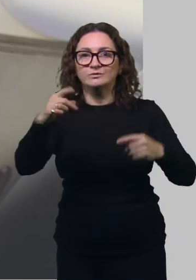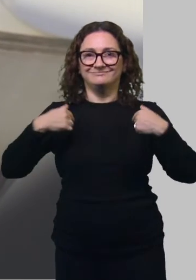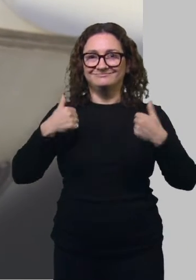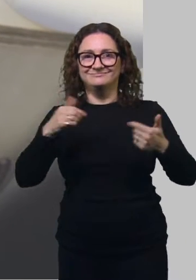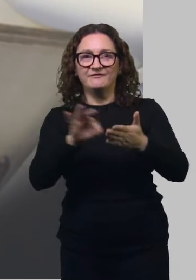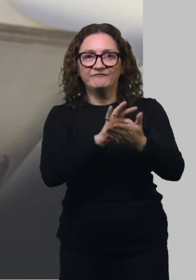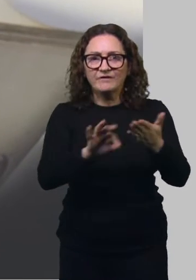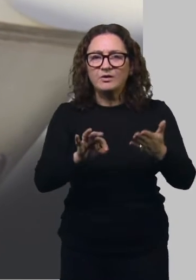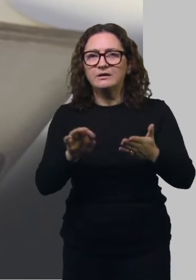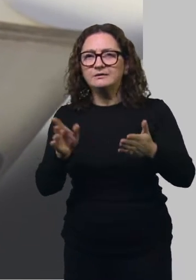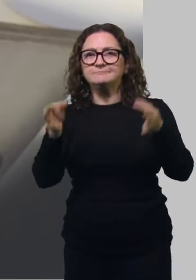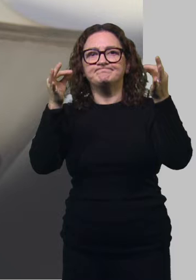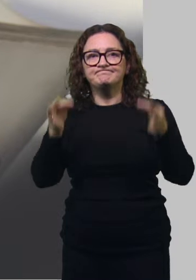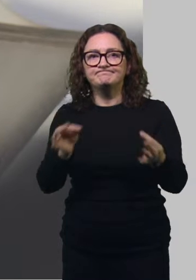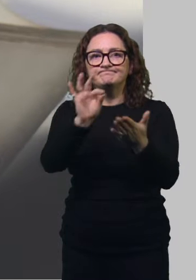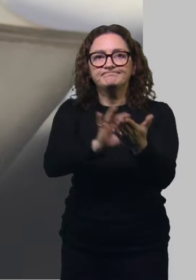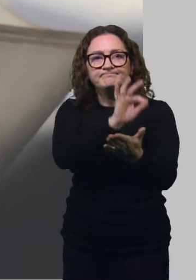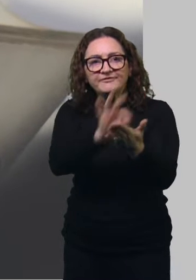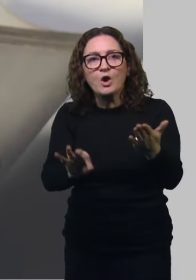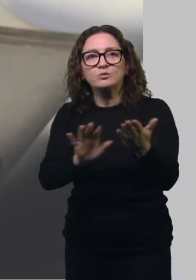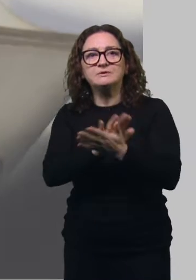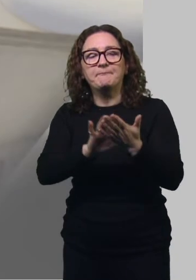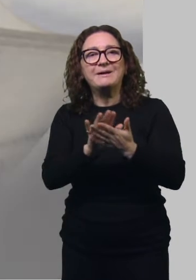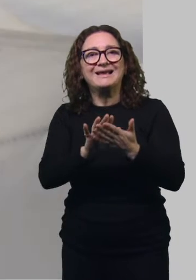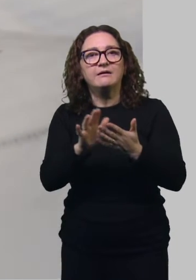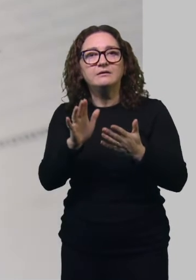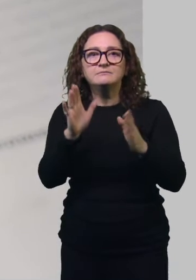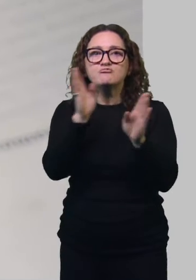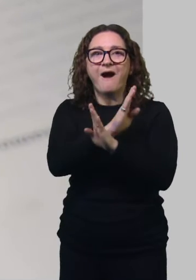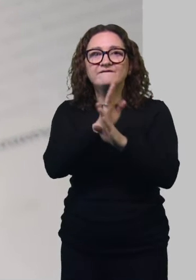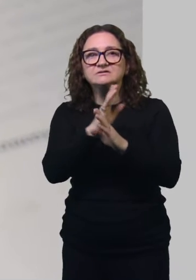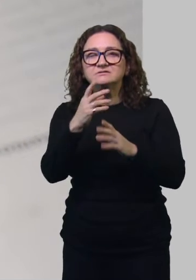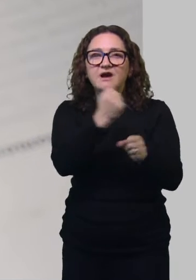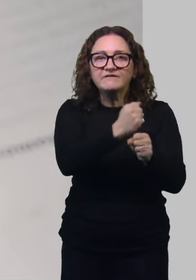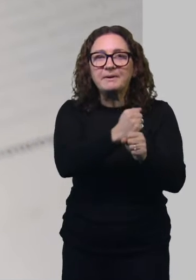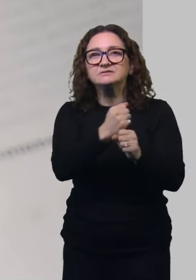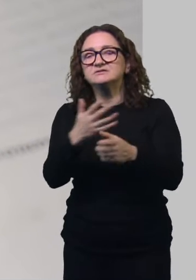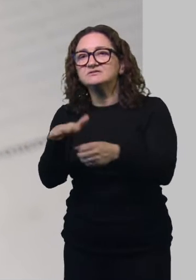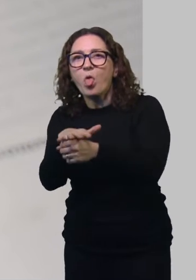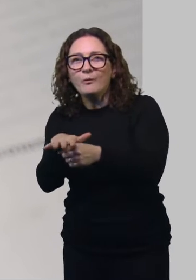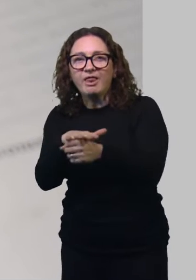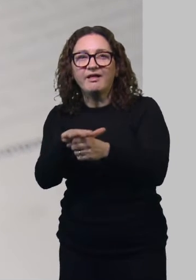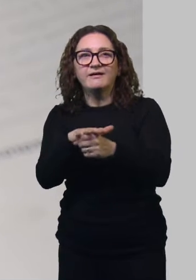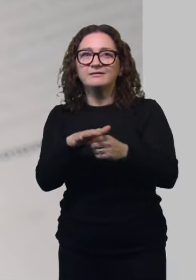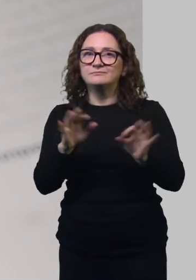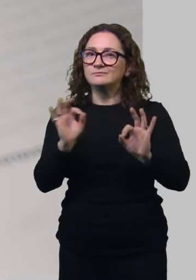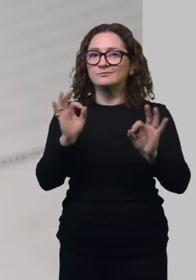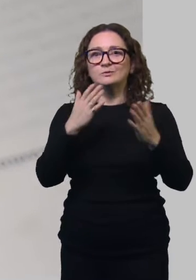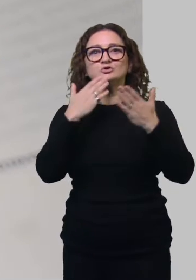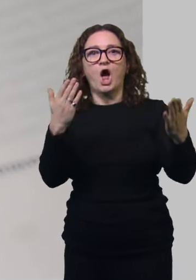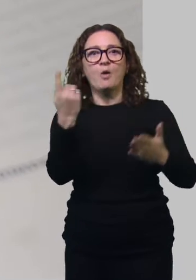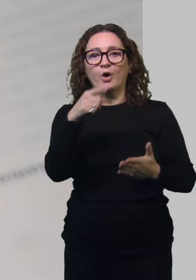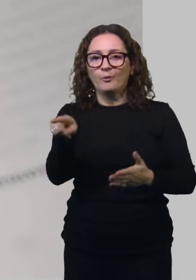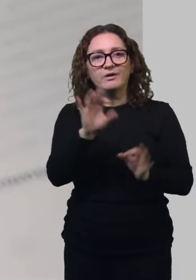private without being intimidated into voting for a particular party. It also meant it was harder for bribers to ensure that voters did as